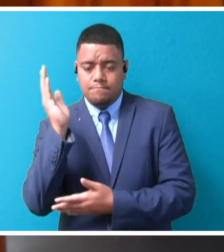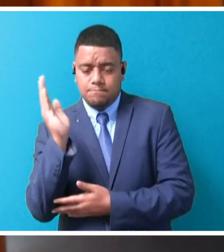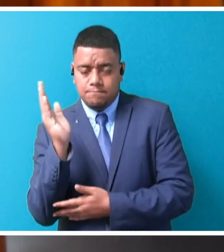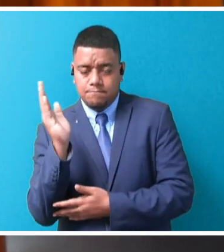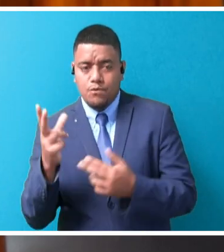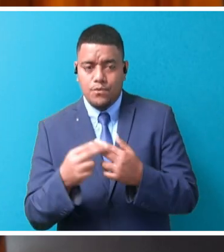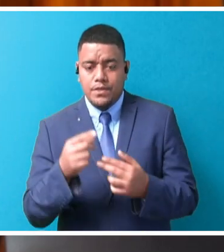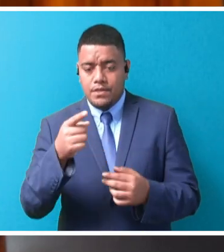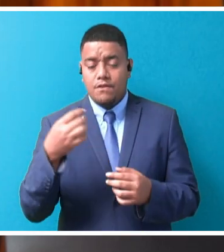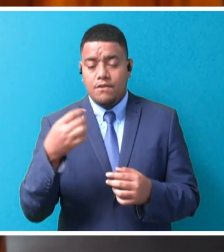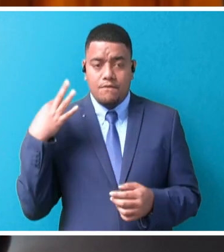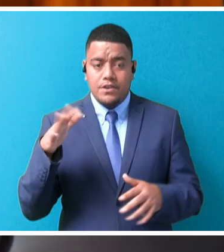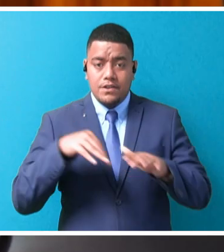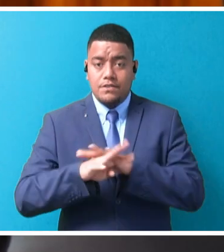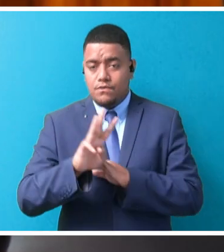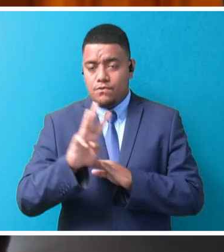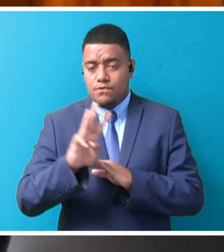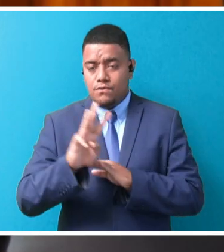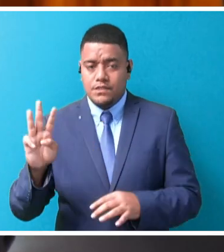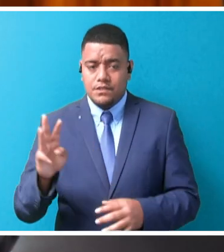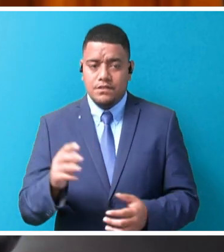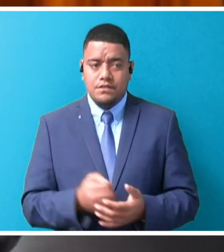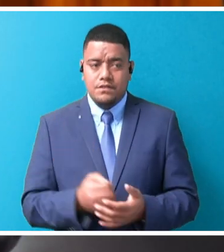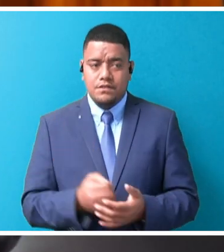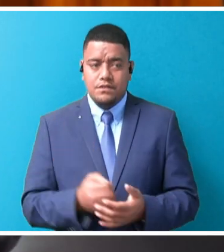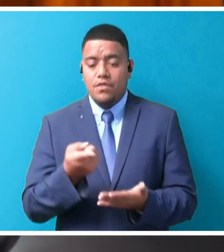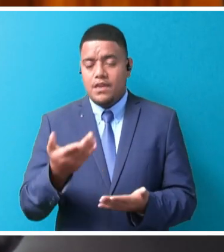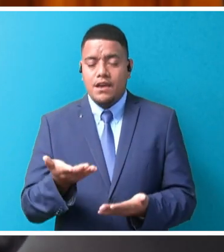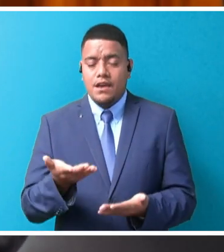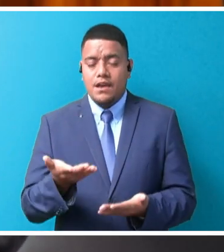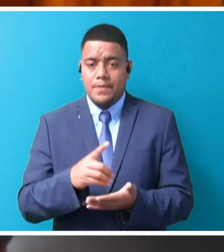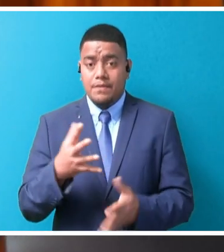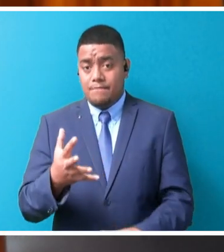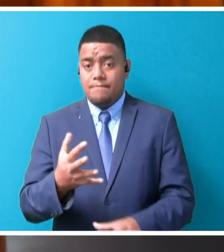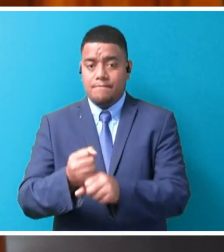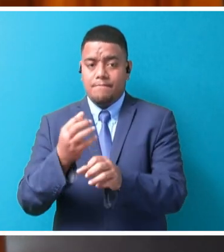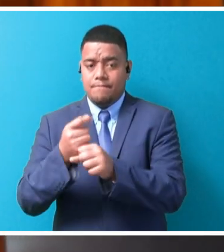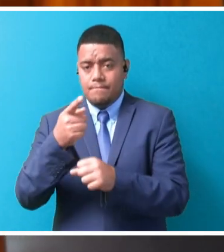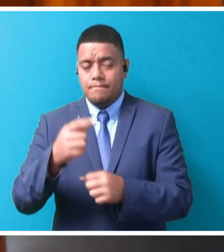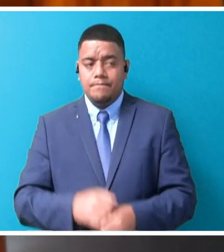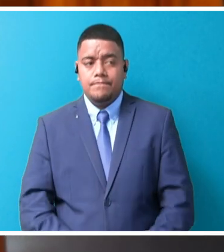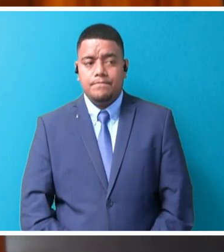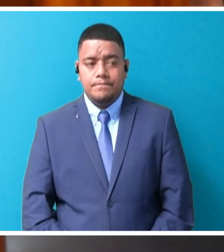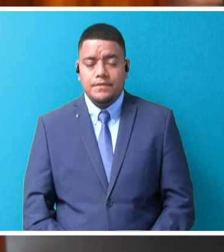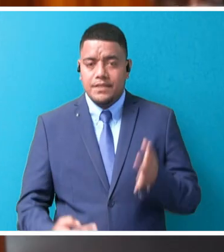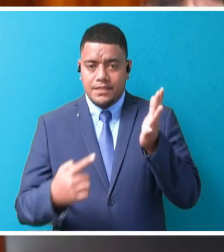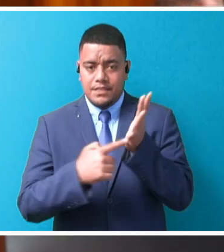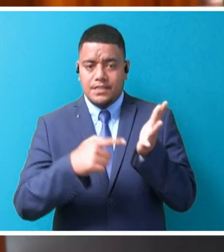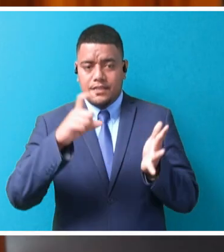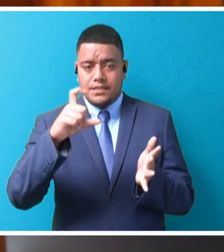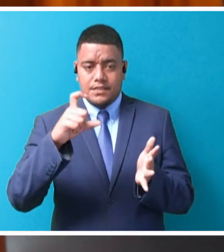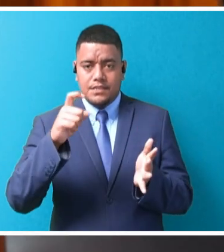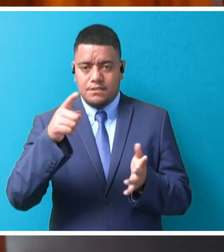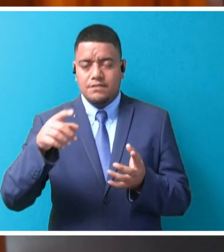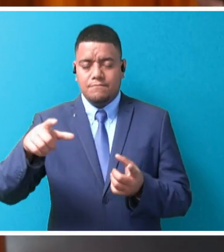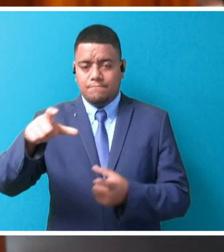the officials in the Western Division on the update of post TC Urmil,